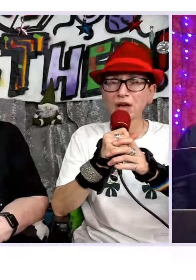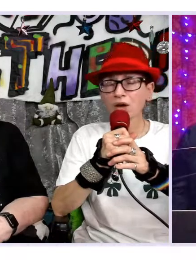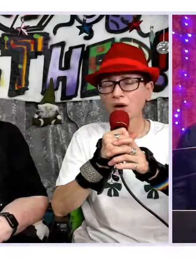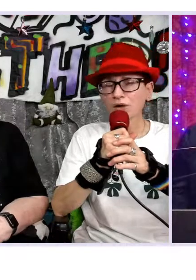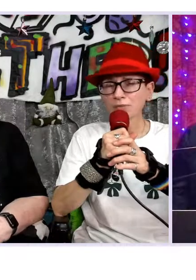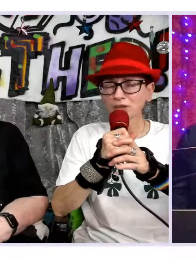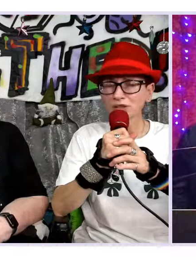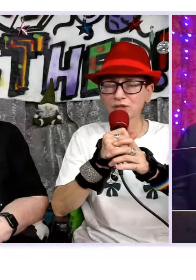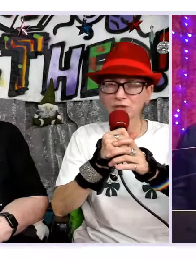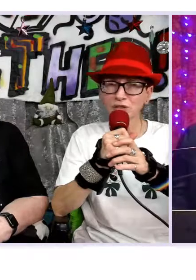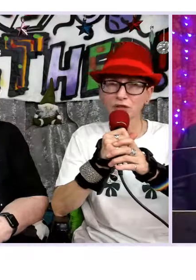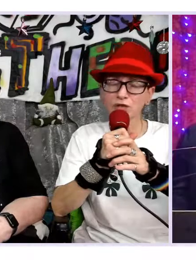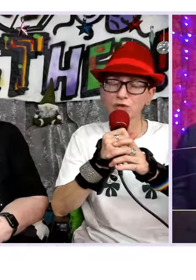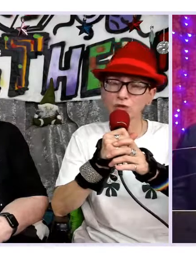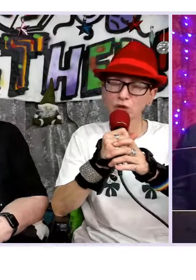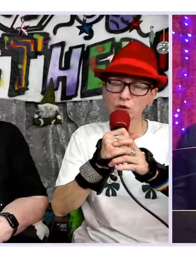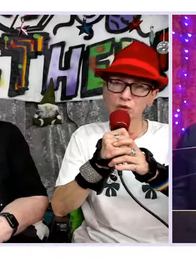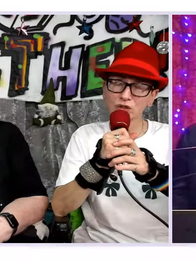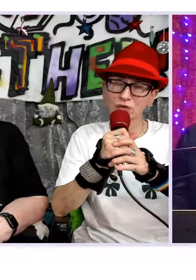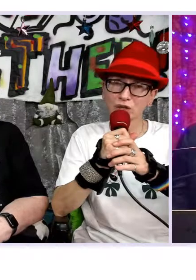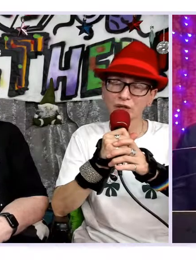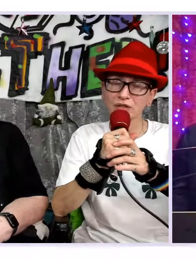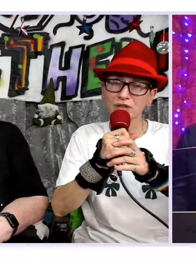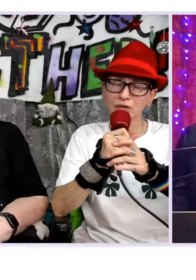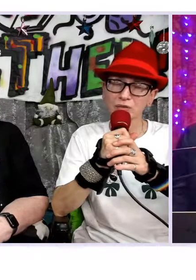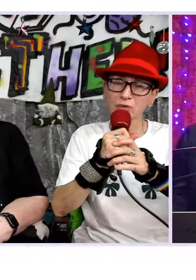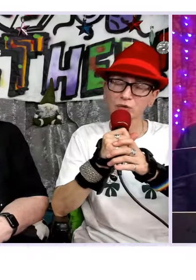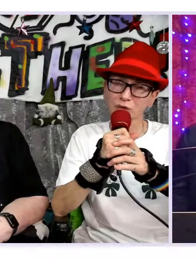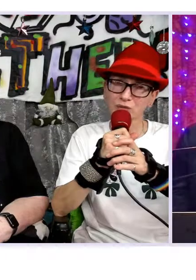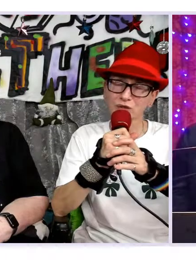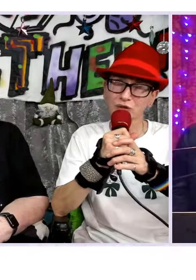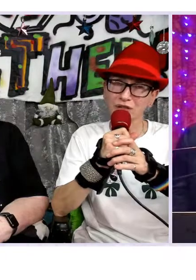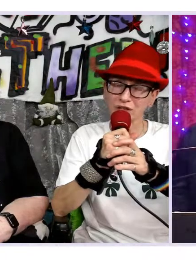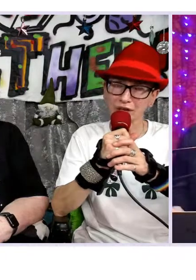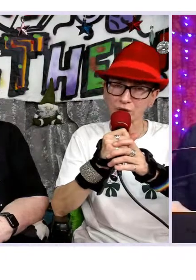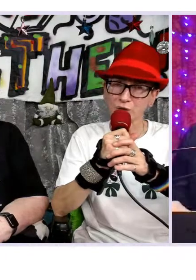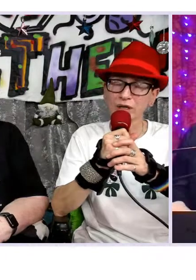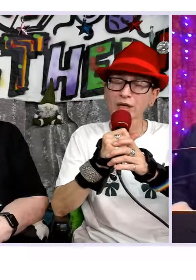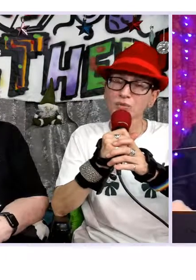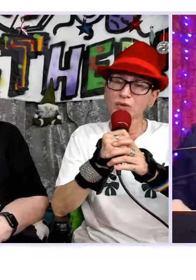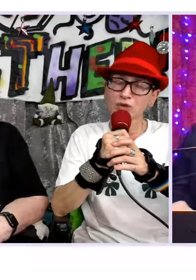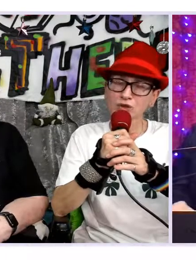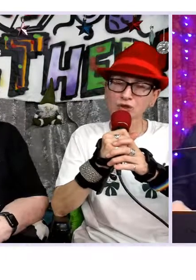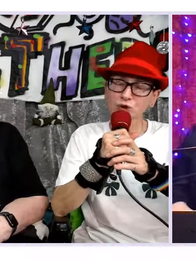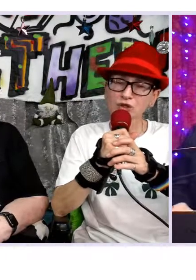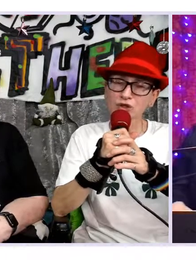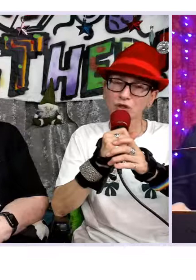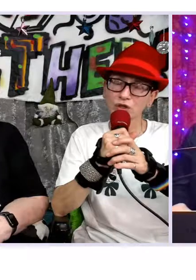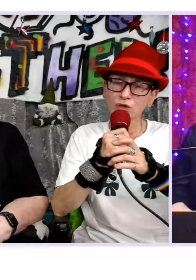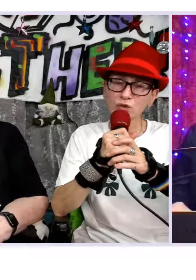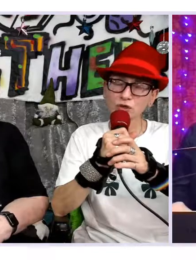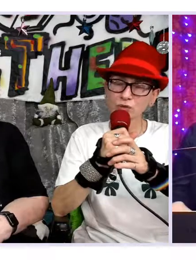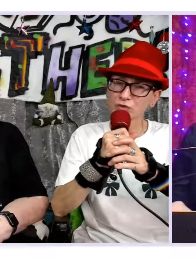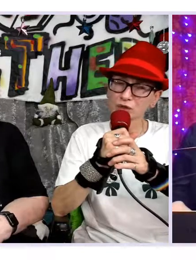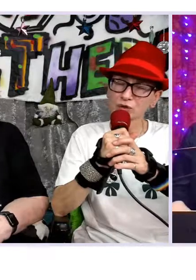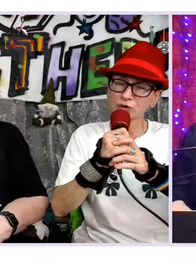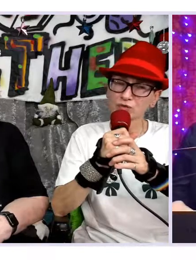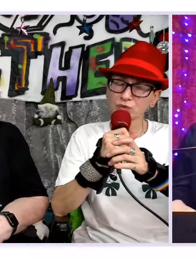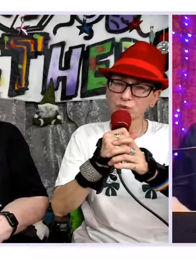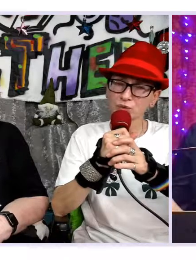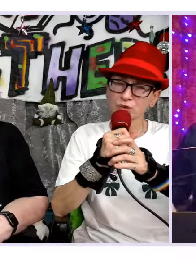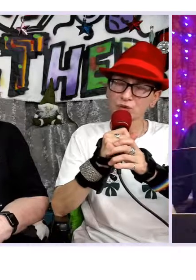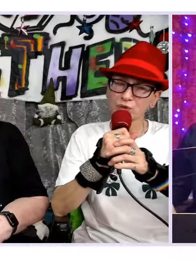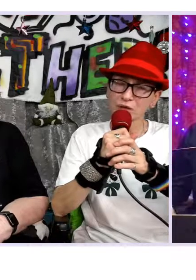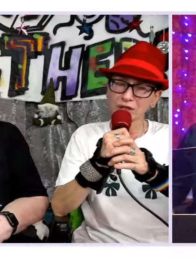Story. I'm pleased to say the recording of that is up on the website now. But Josh, I know you were really